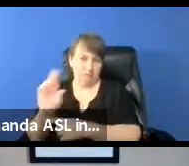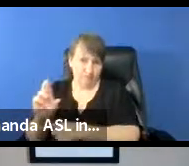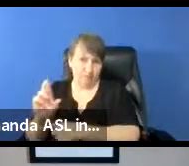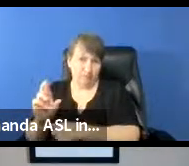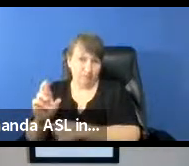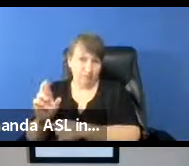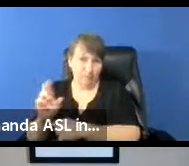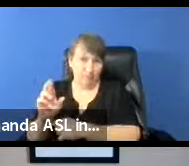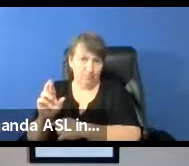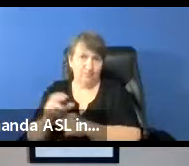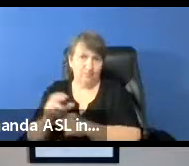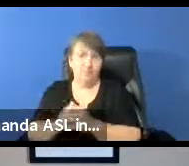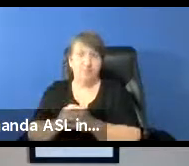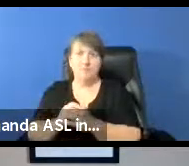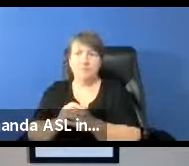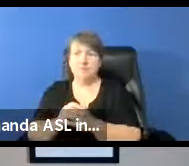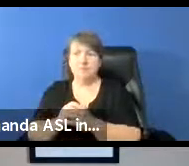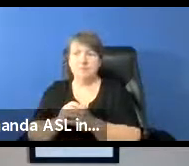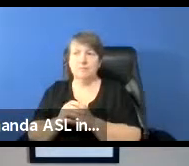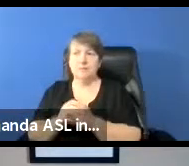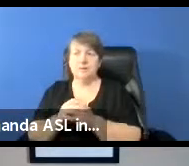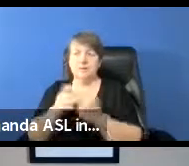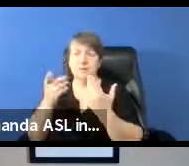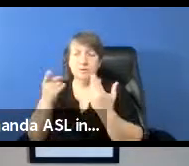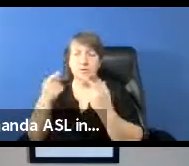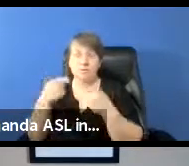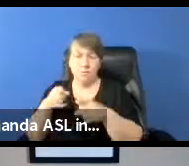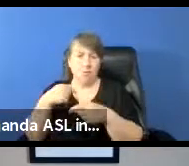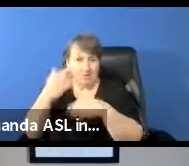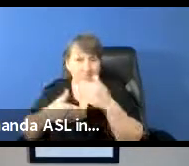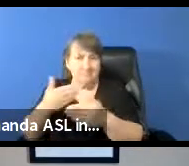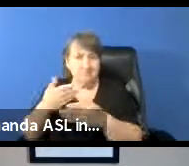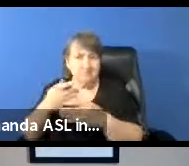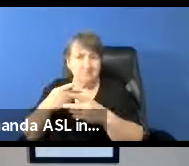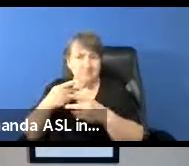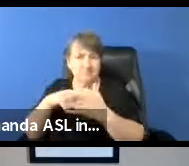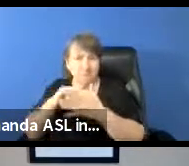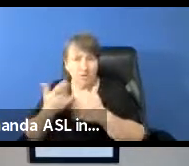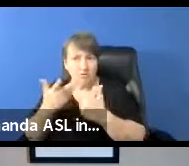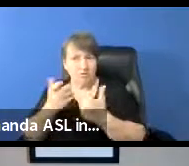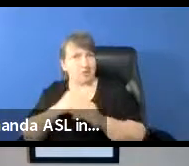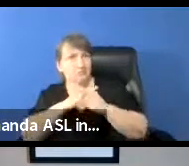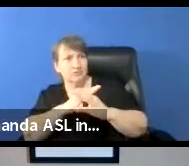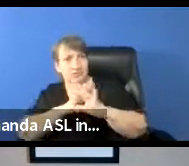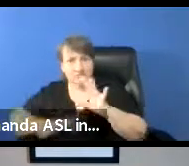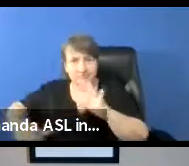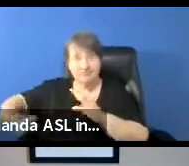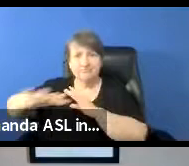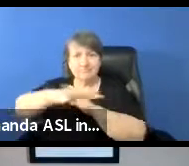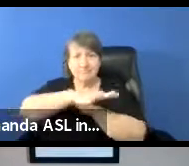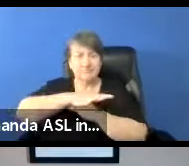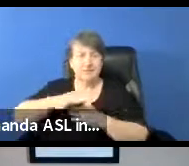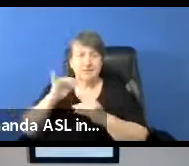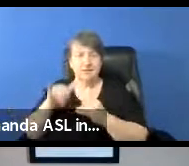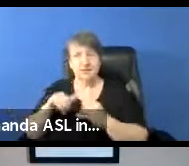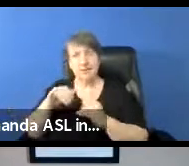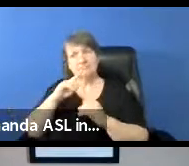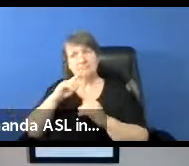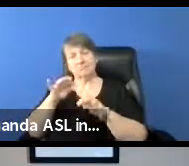we are going forward with this project. So this is an iconic